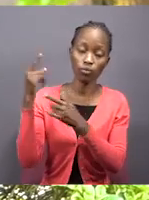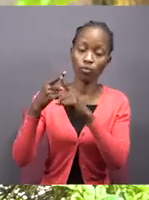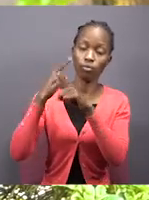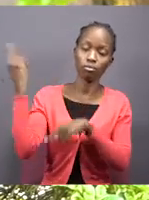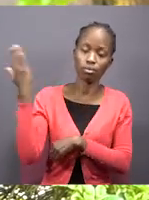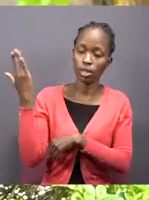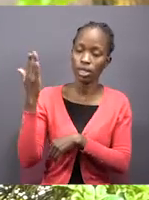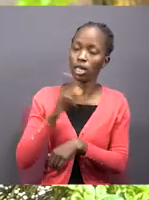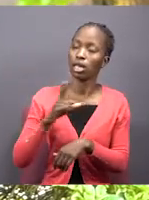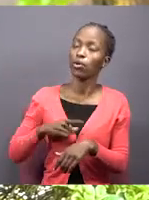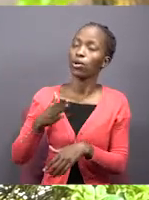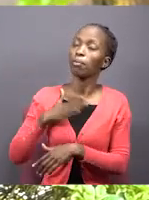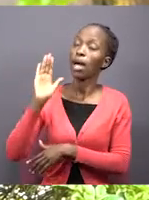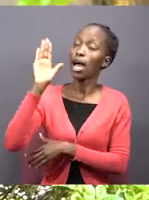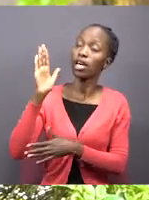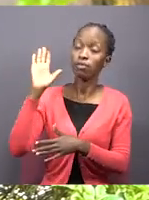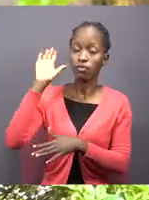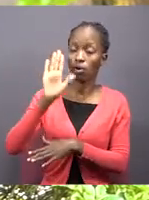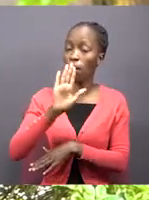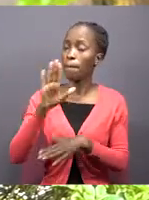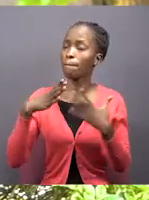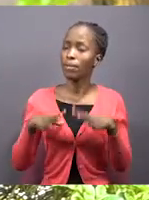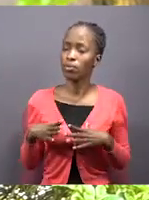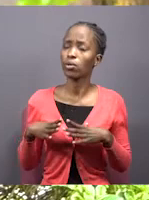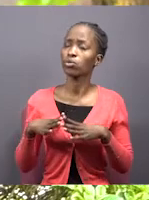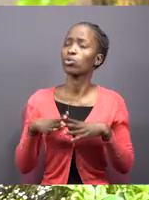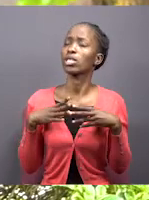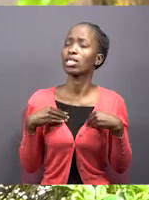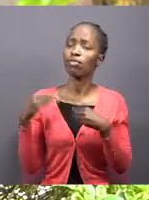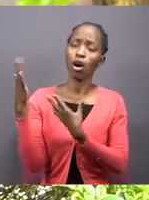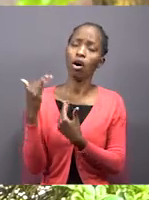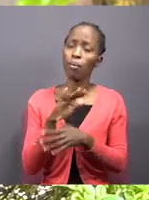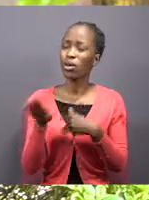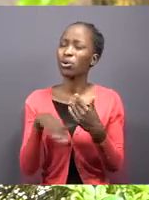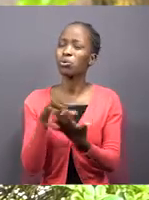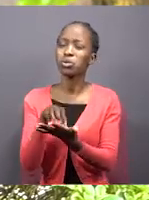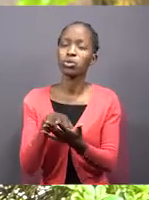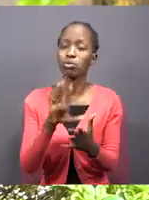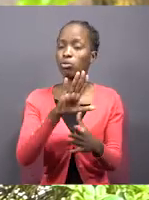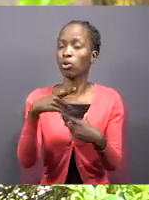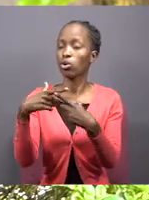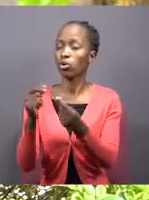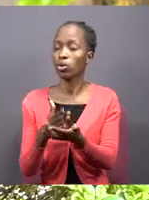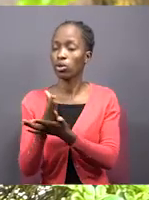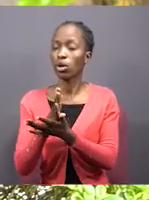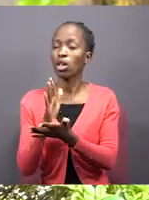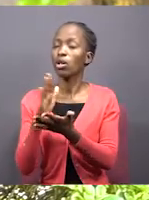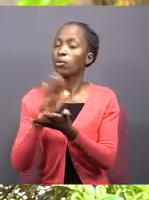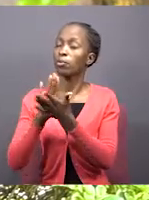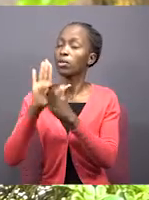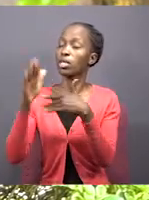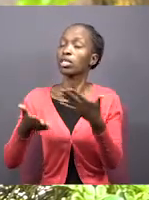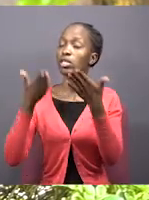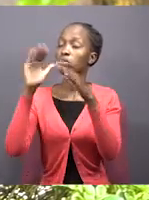this message, O Lord. I ask, Lord, for even for your people, Lord, may they receive hope in each and every situation they are going through. We praise